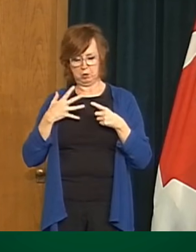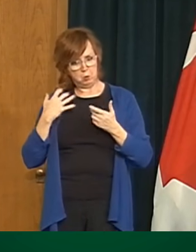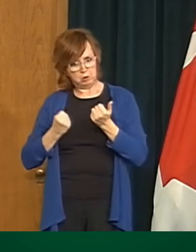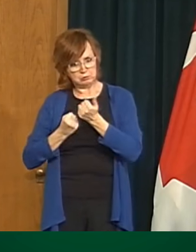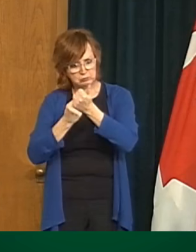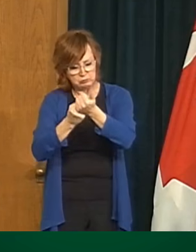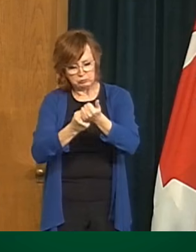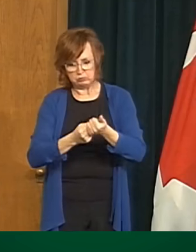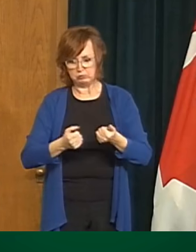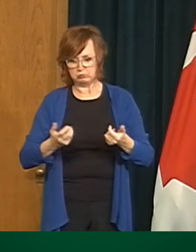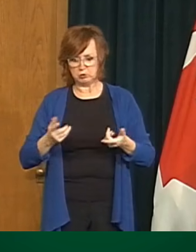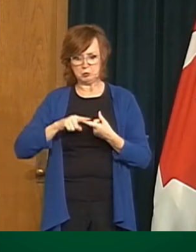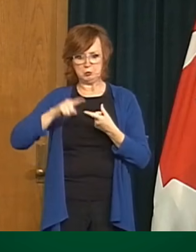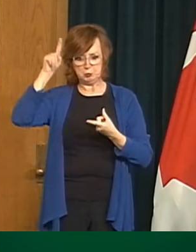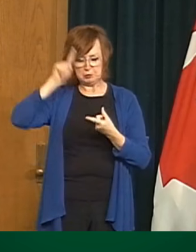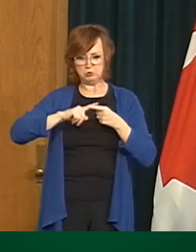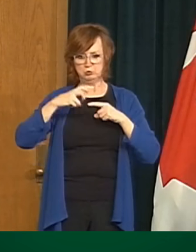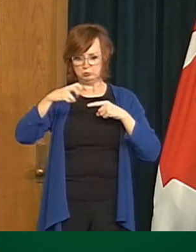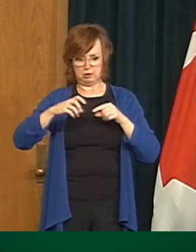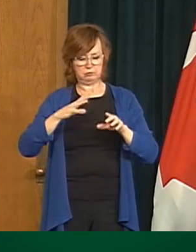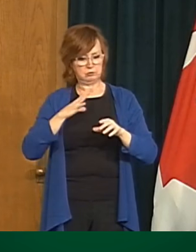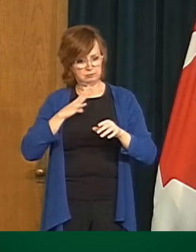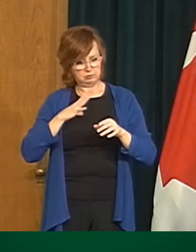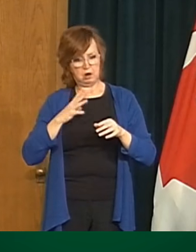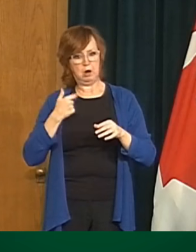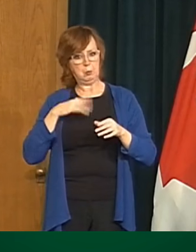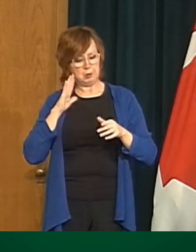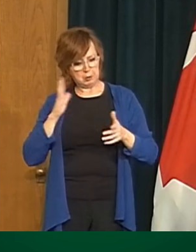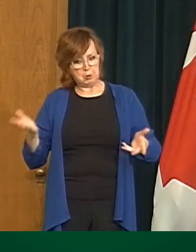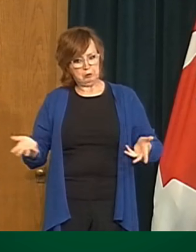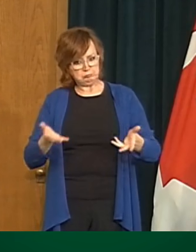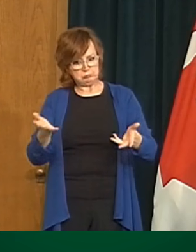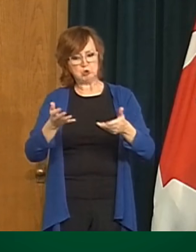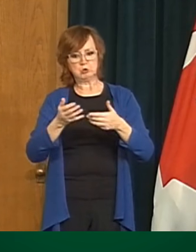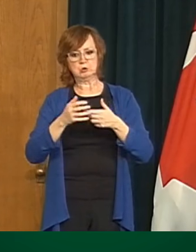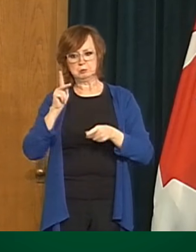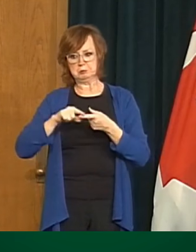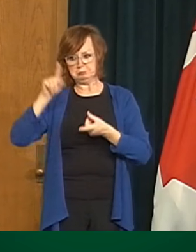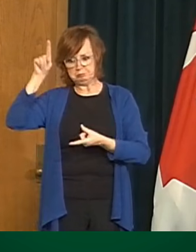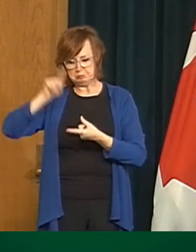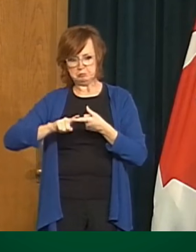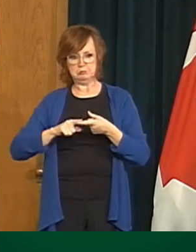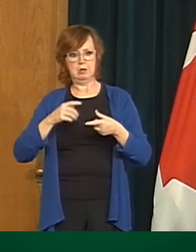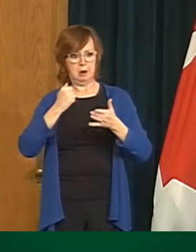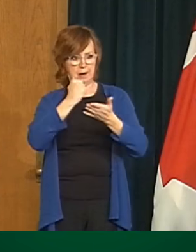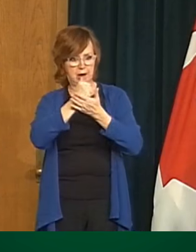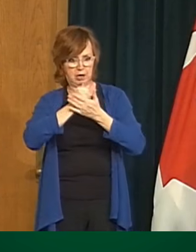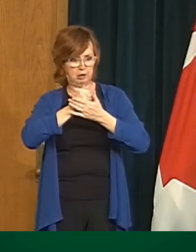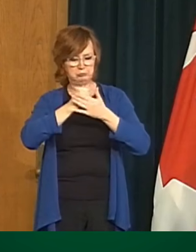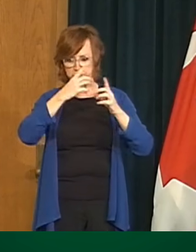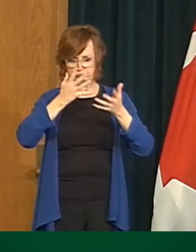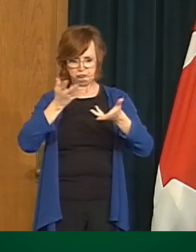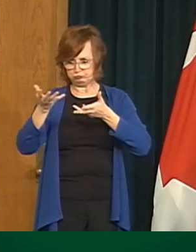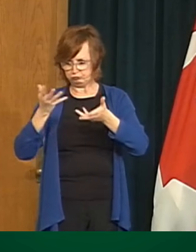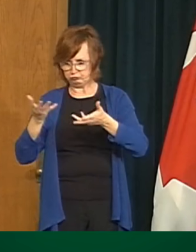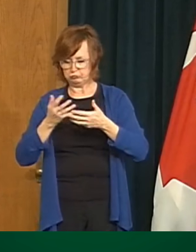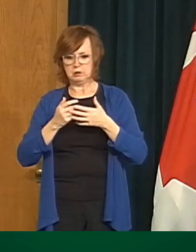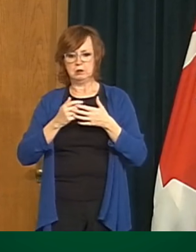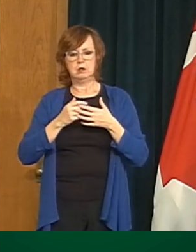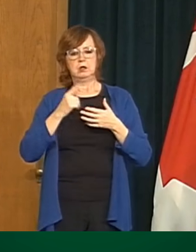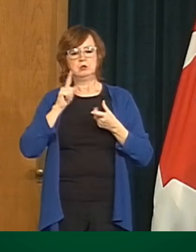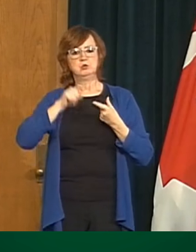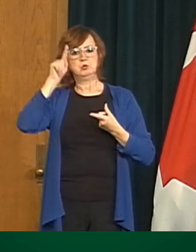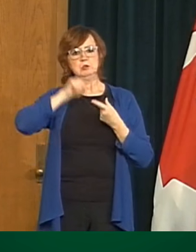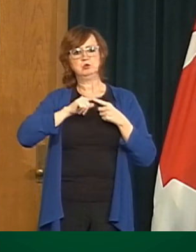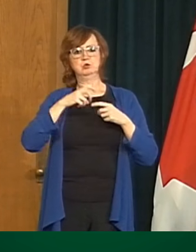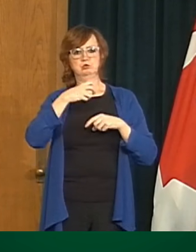augment and to actually enforce the public health orders that are in place throughout the northern Saskatchewan. So